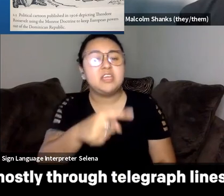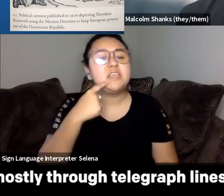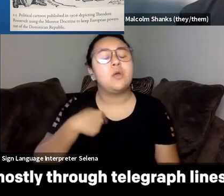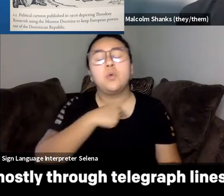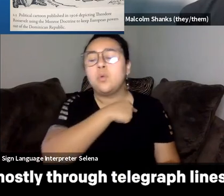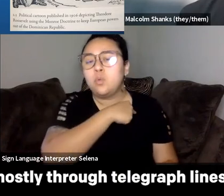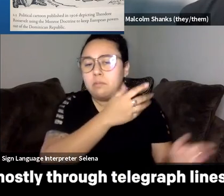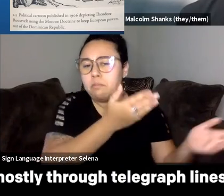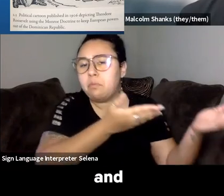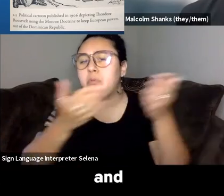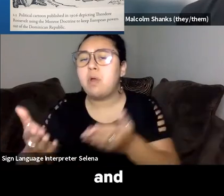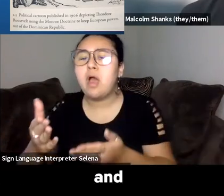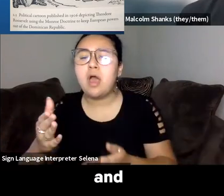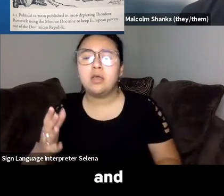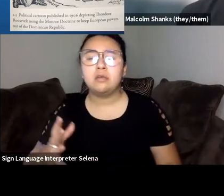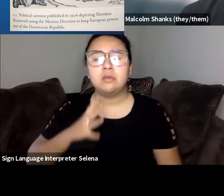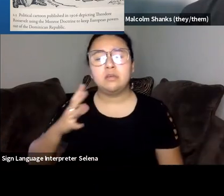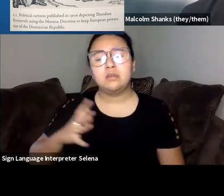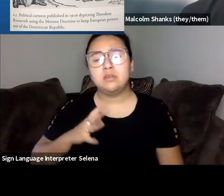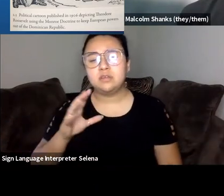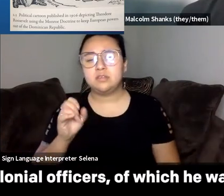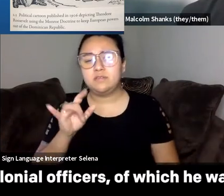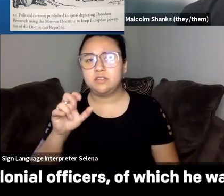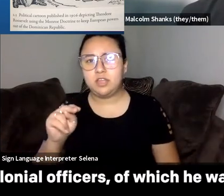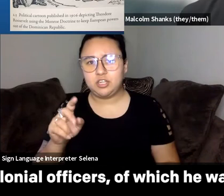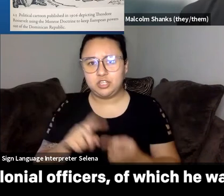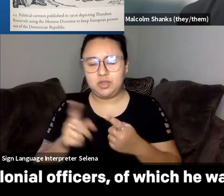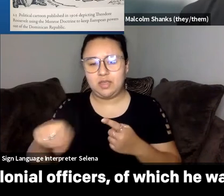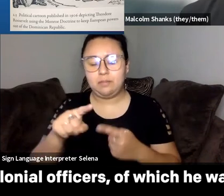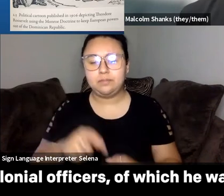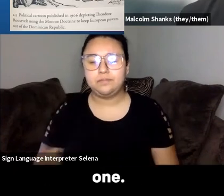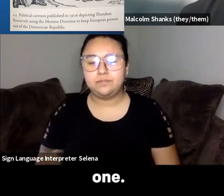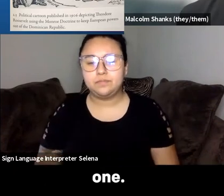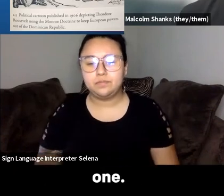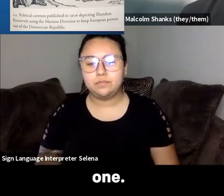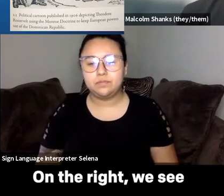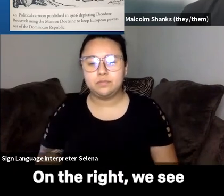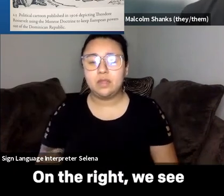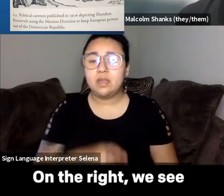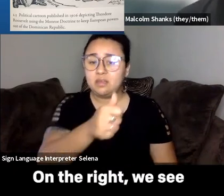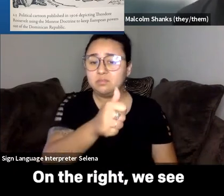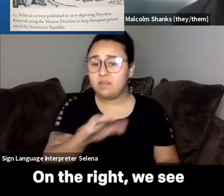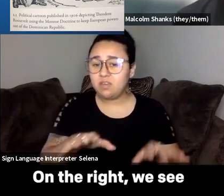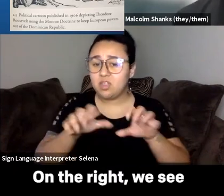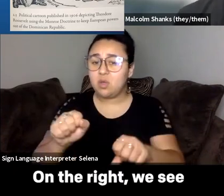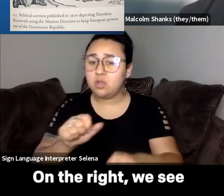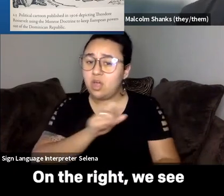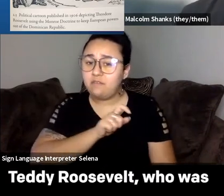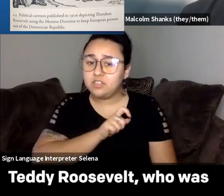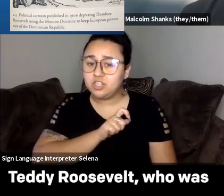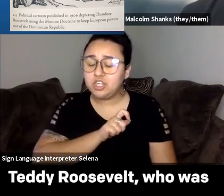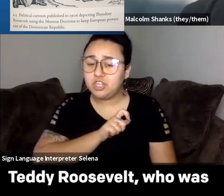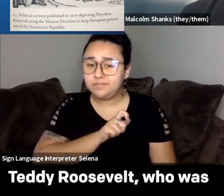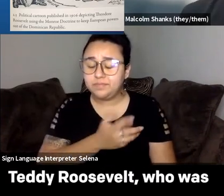through telegraph lines and colonial officers, of which he was one. On the right, we see